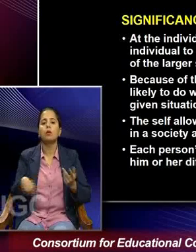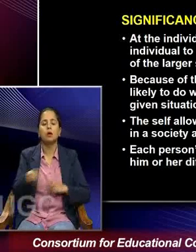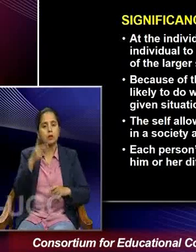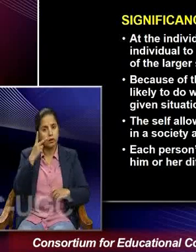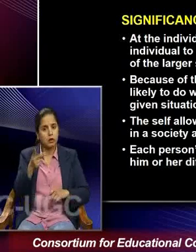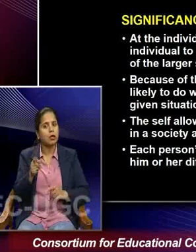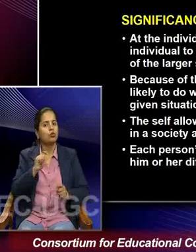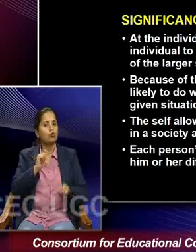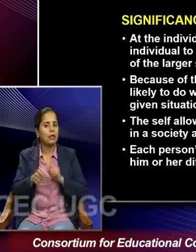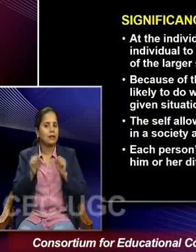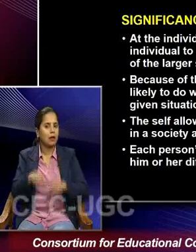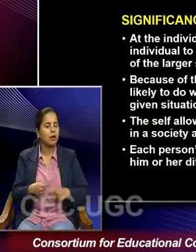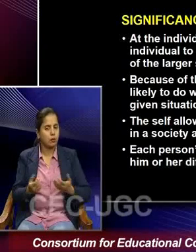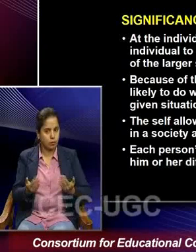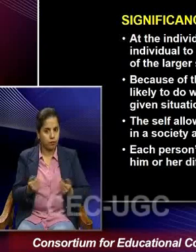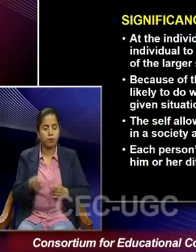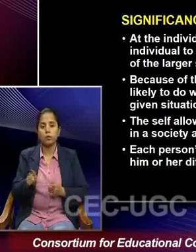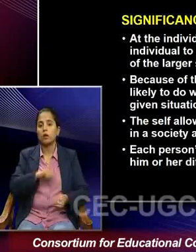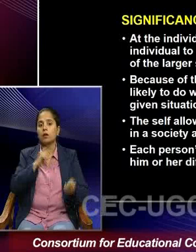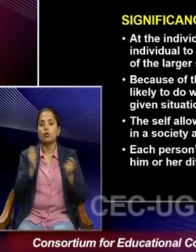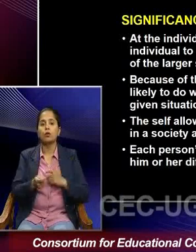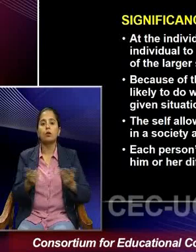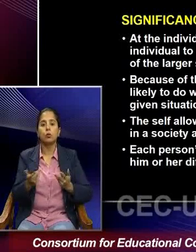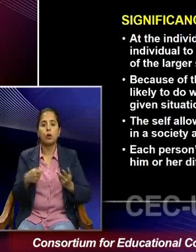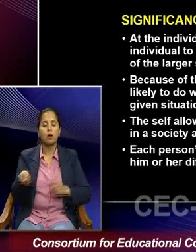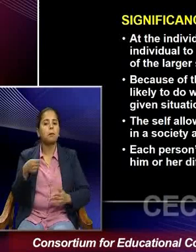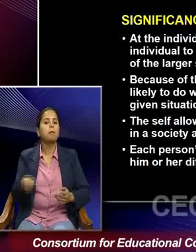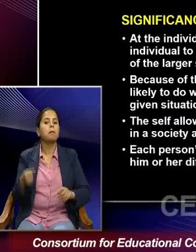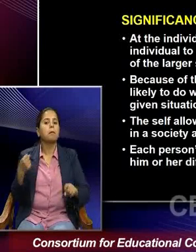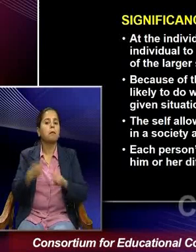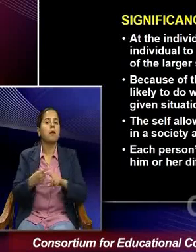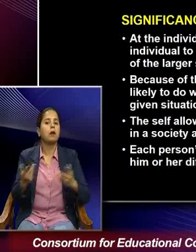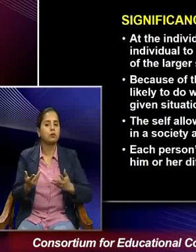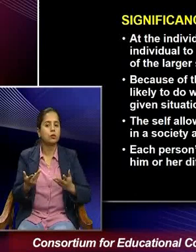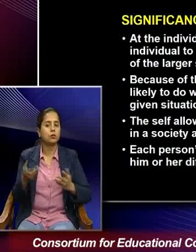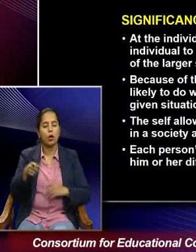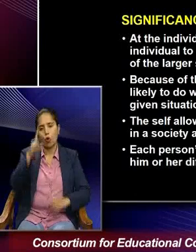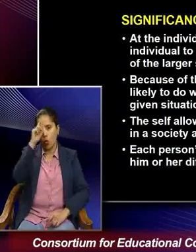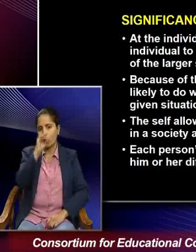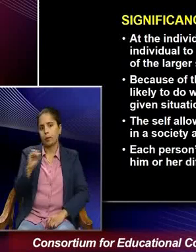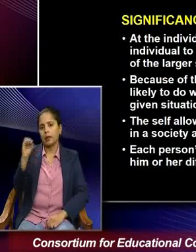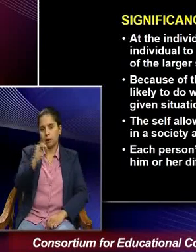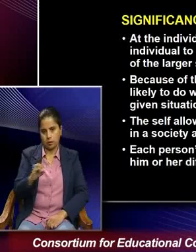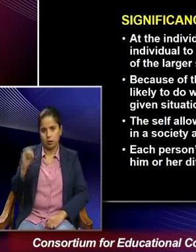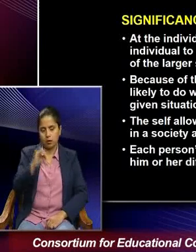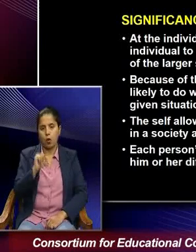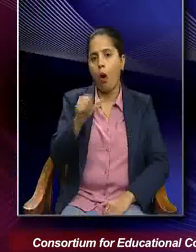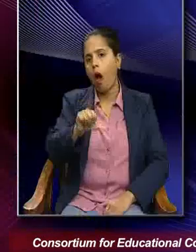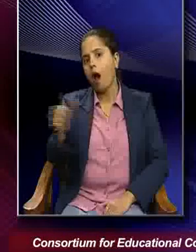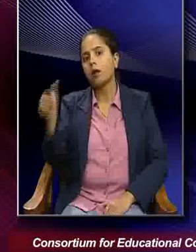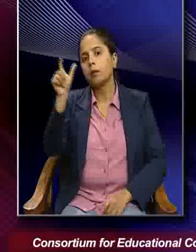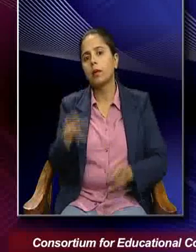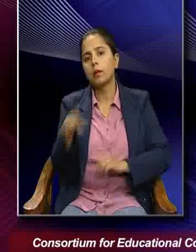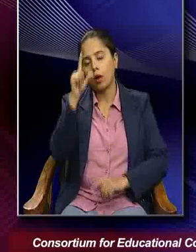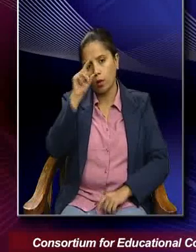undergo change, and the change is based on the opinion of others,